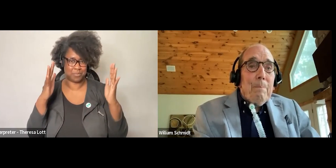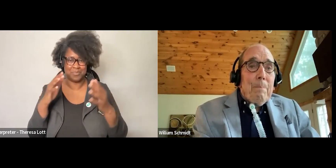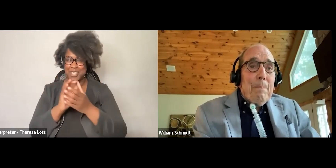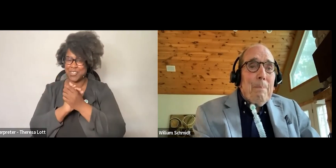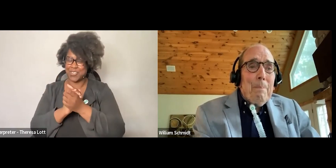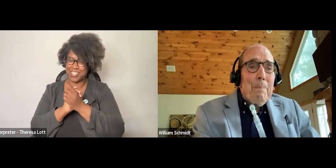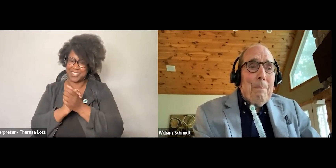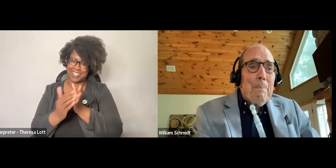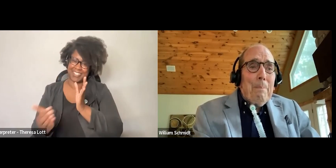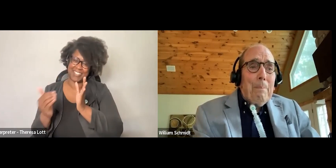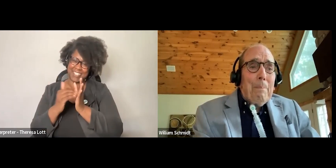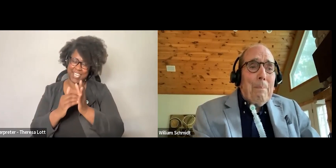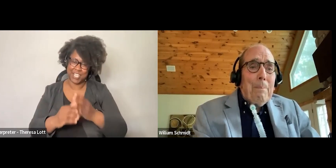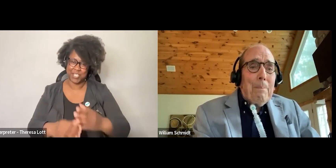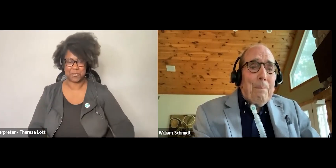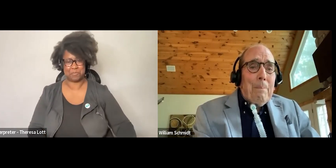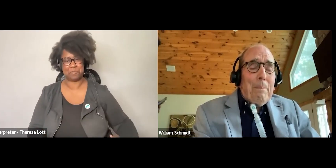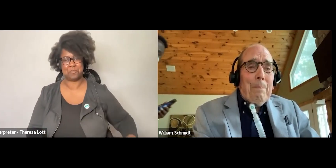Congratulations again.